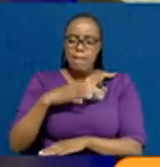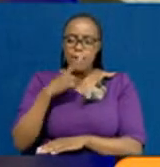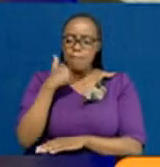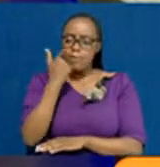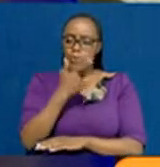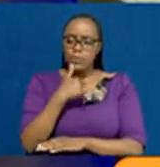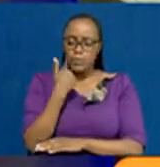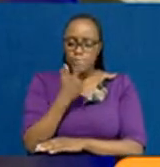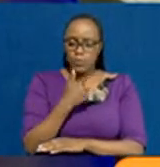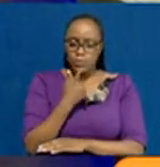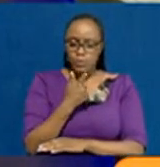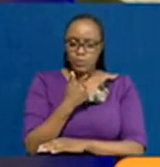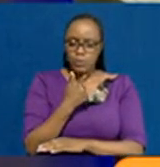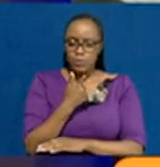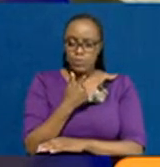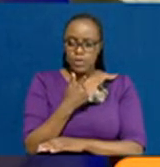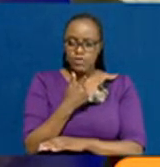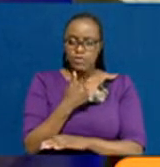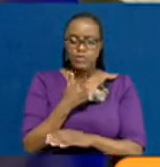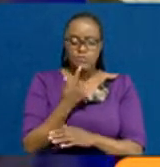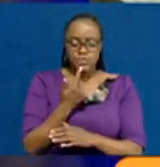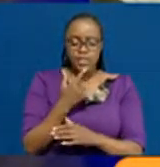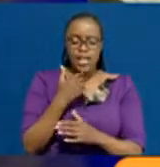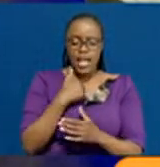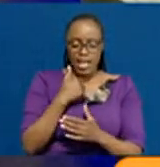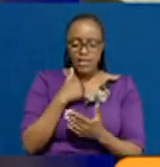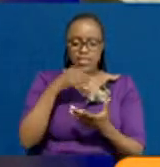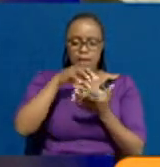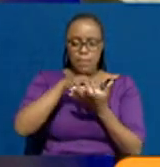are in positions of